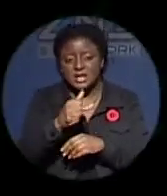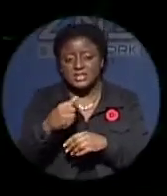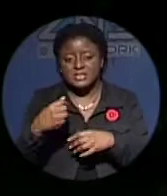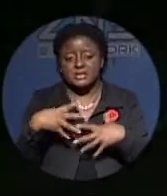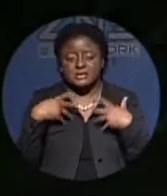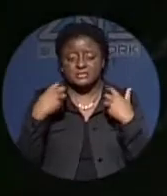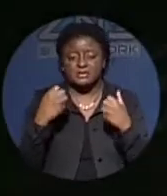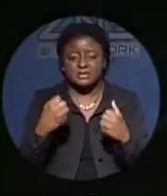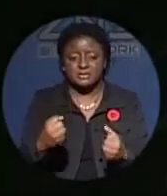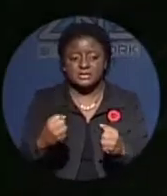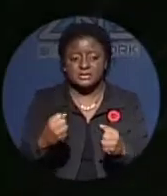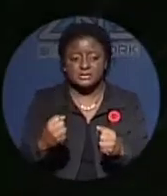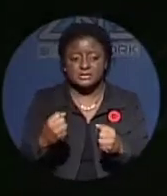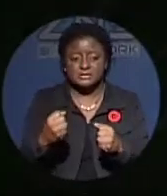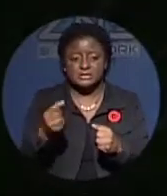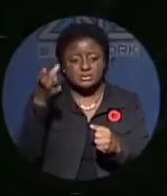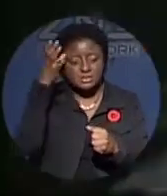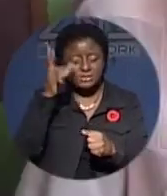And if